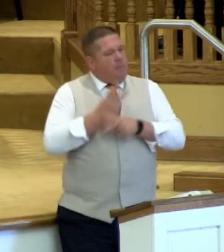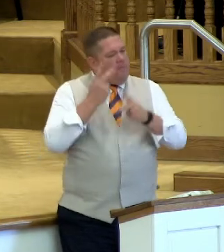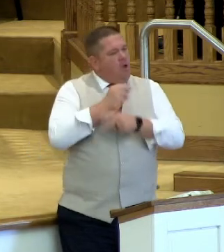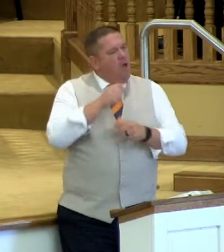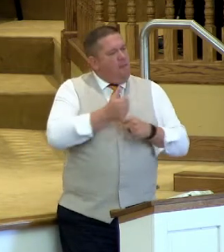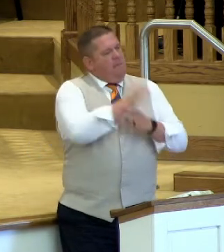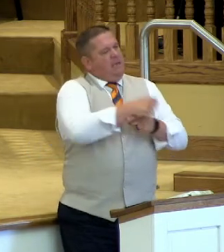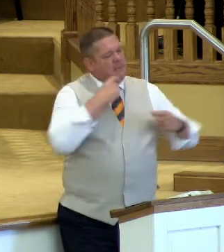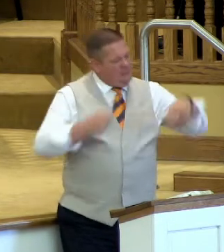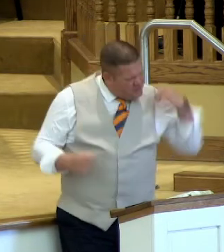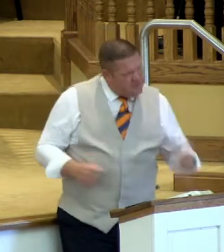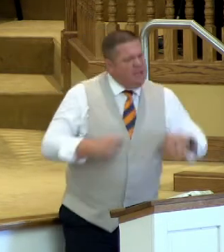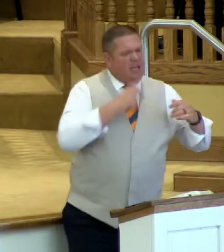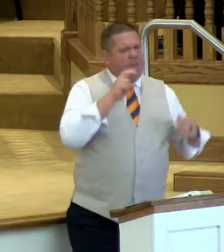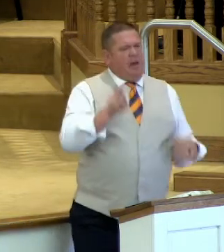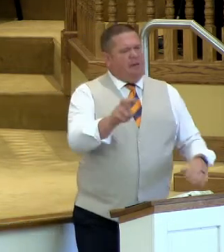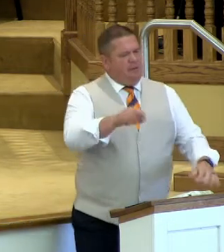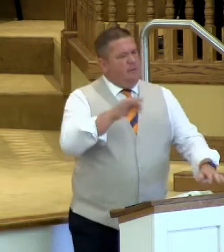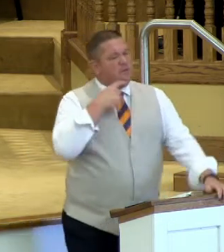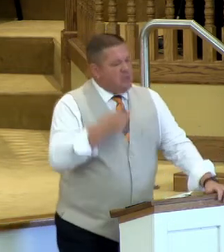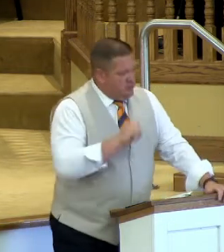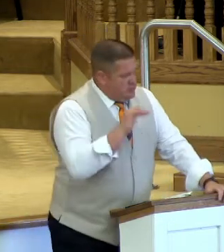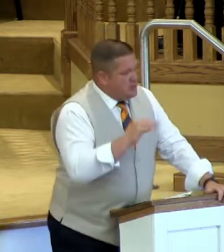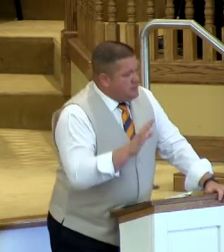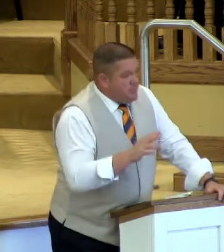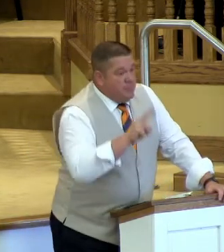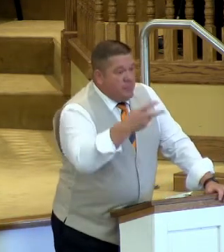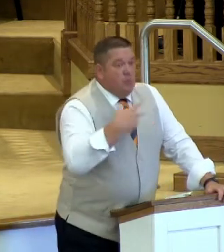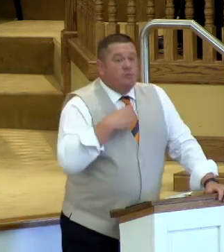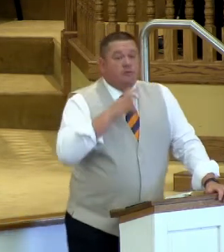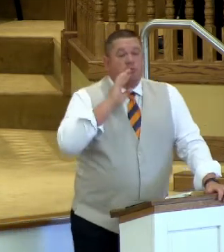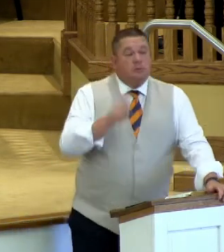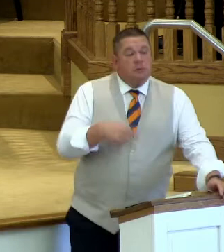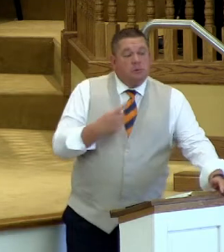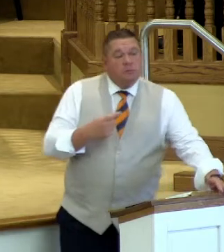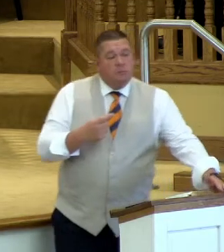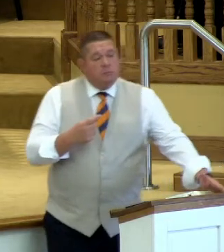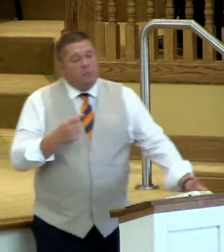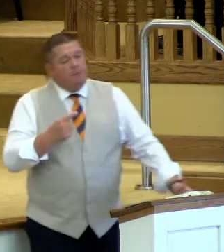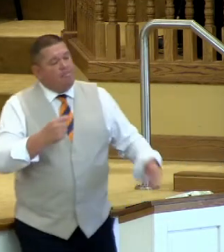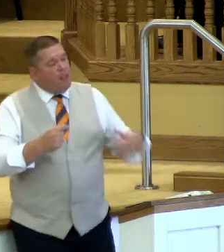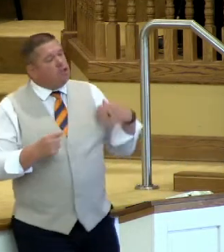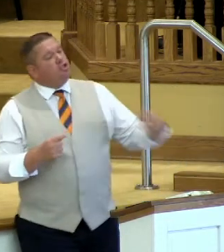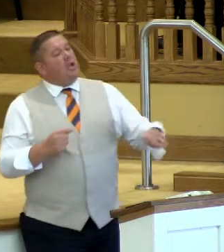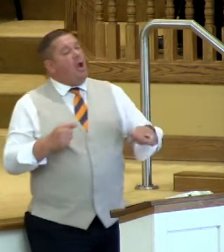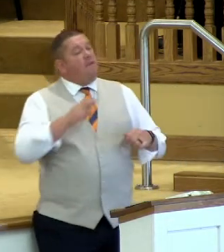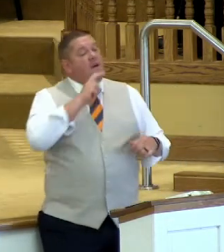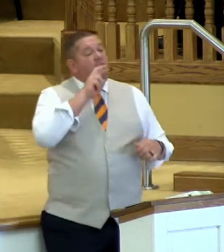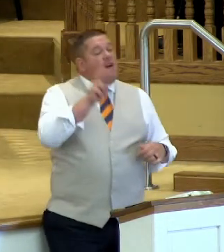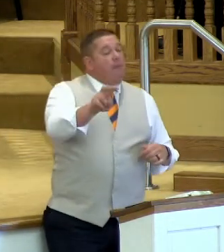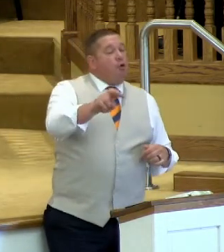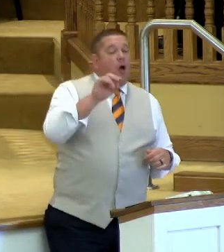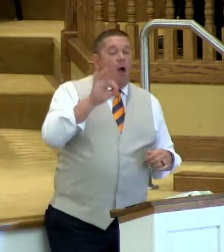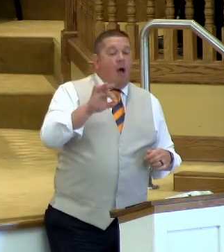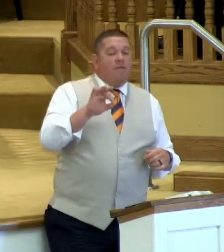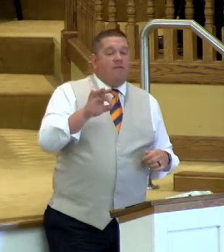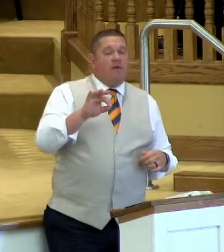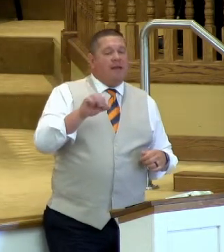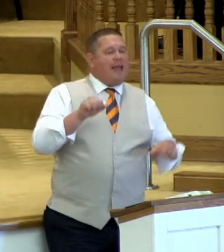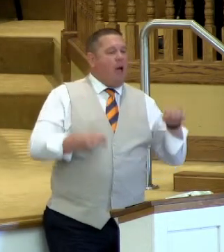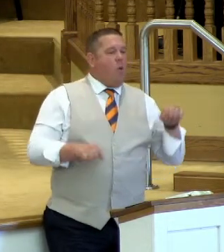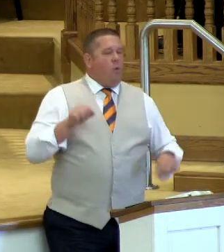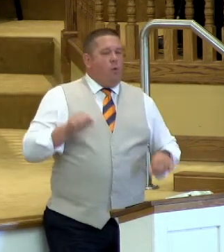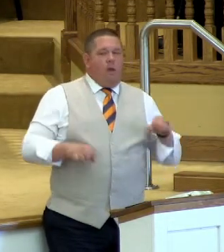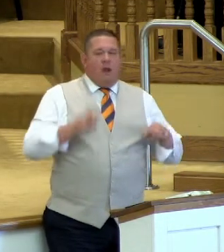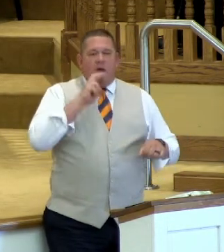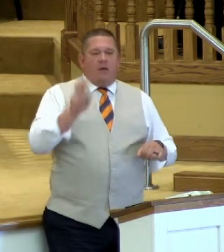out. So shake off the viper of sin. Next, I want to talk about shake off the viper of doubt.